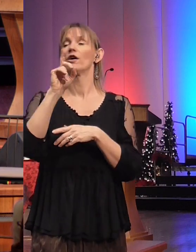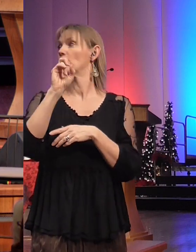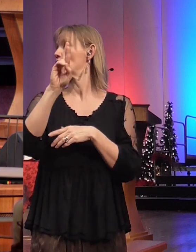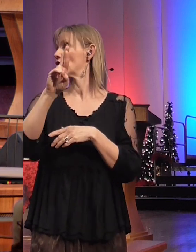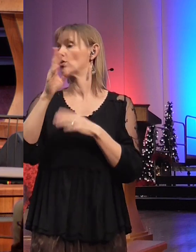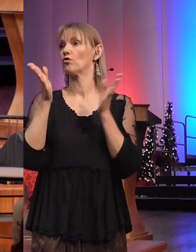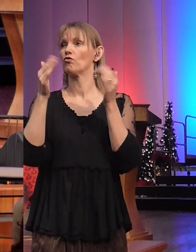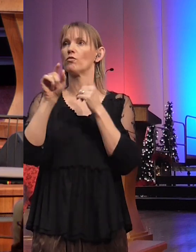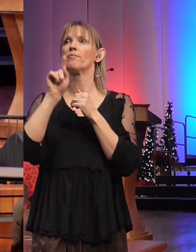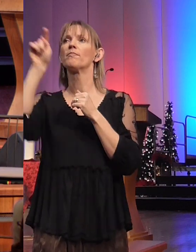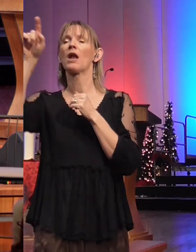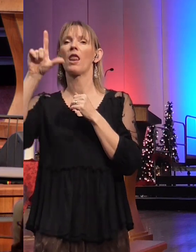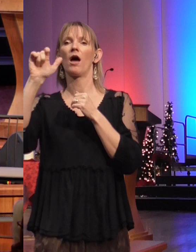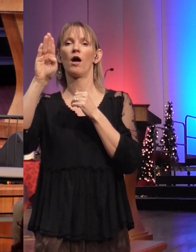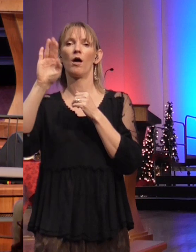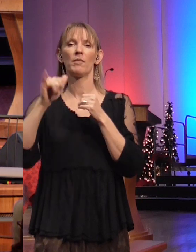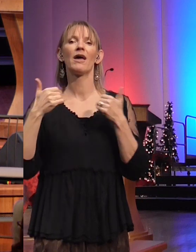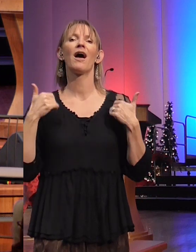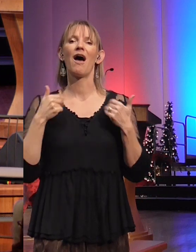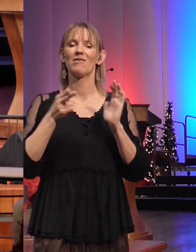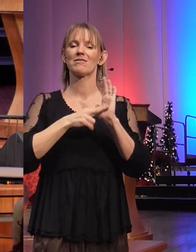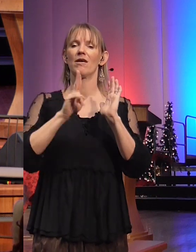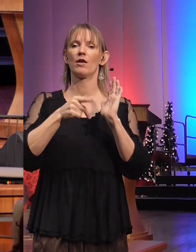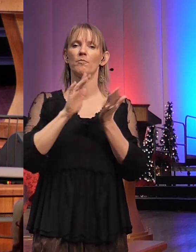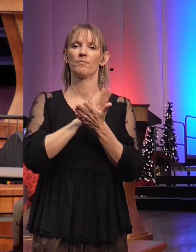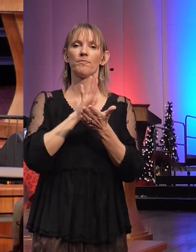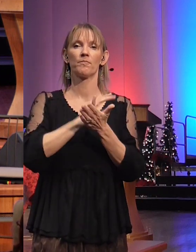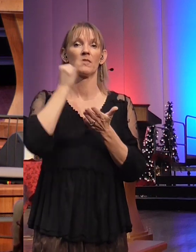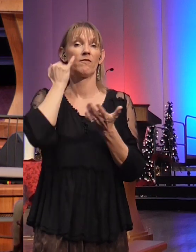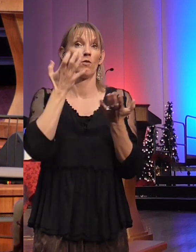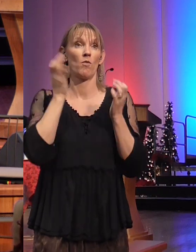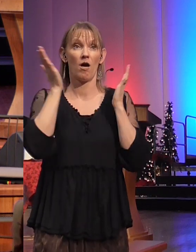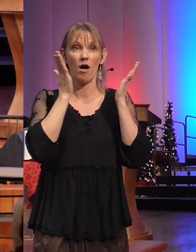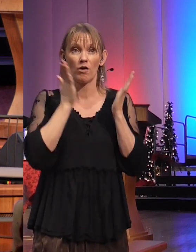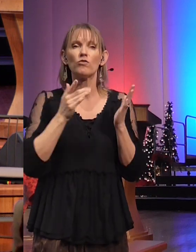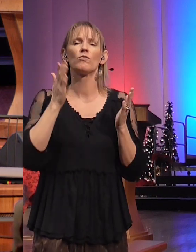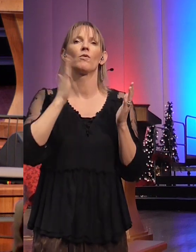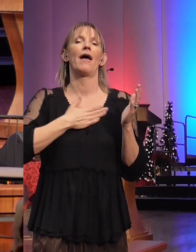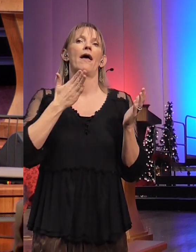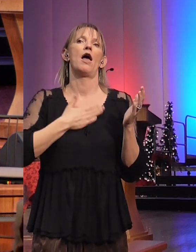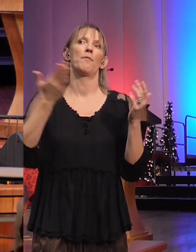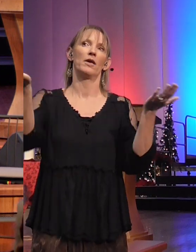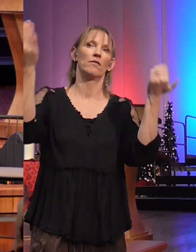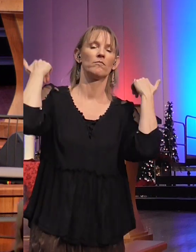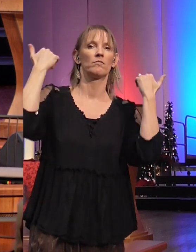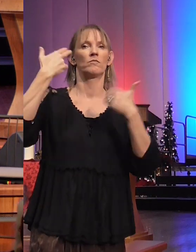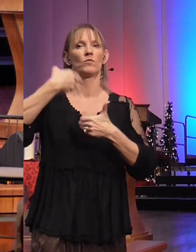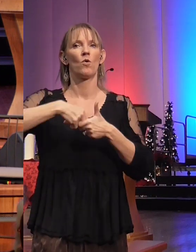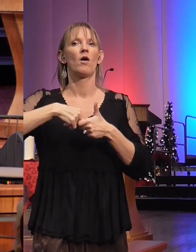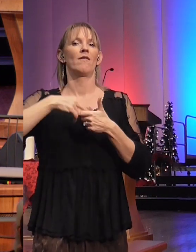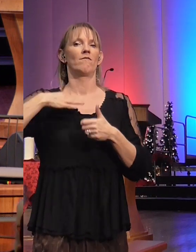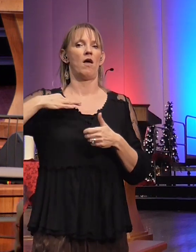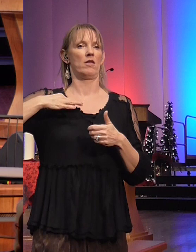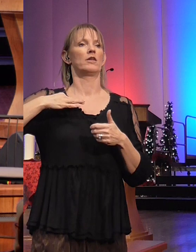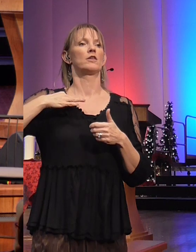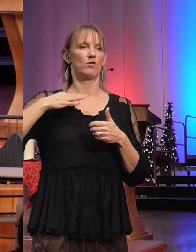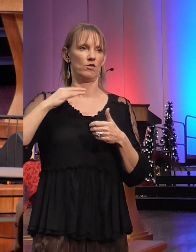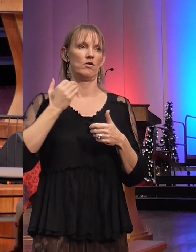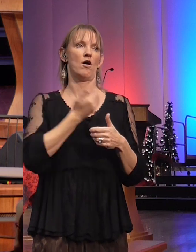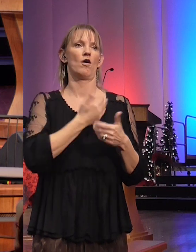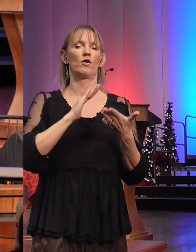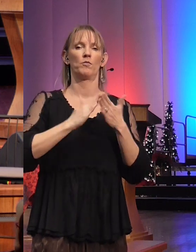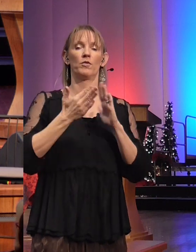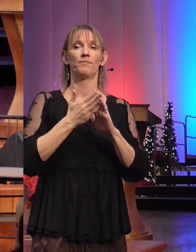is right off the lobby, they've got a sign-up sheet today. So if you think you'd like to usher, they would be happy to welcome you into the volunteer folds of our community.